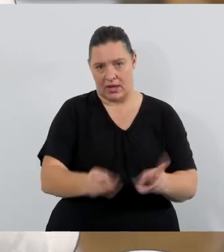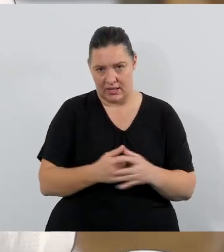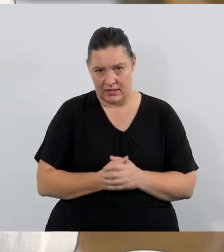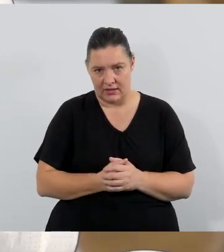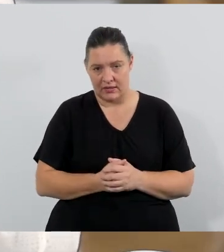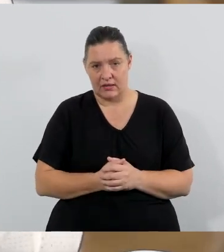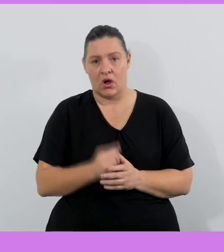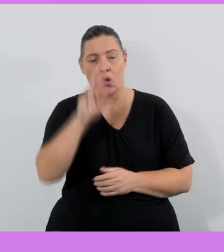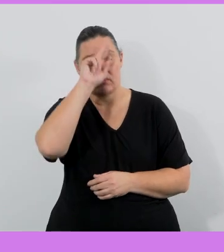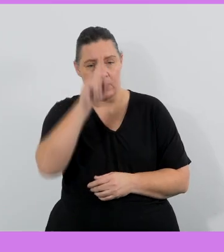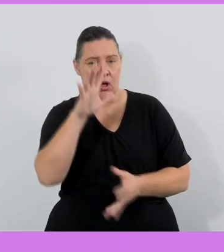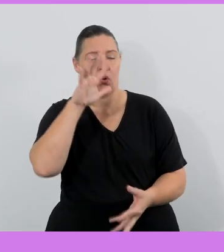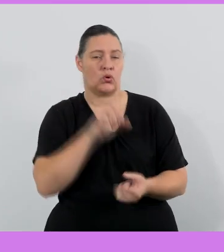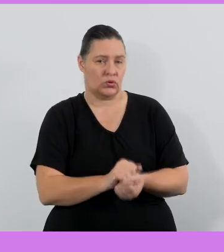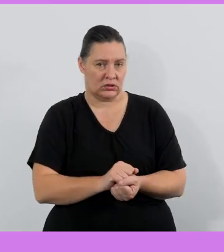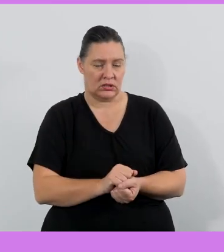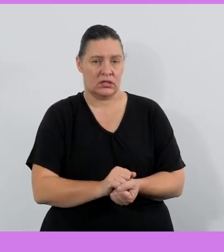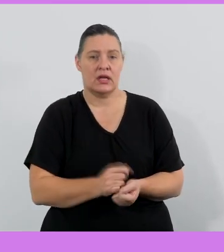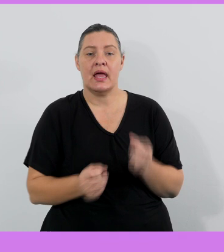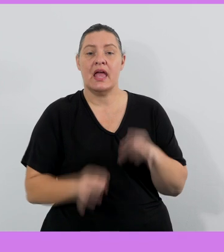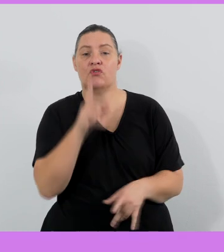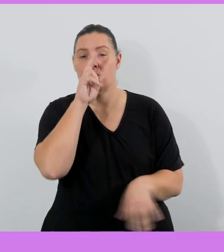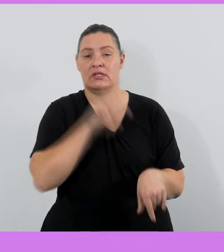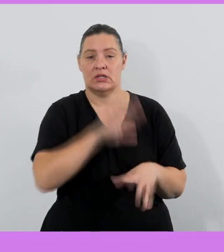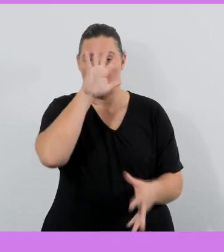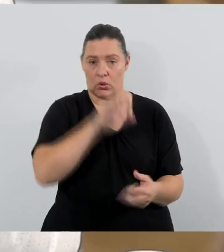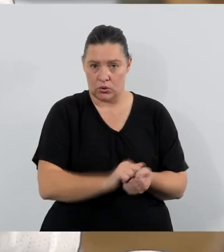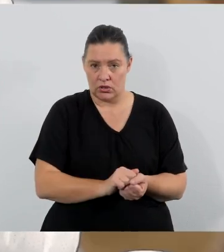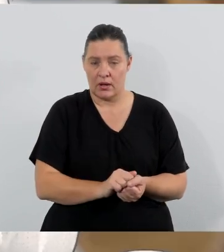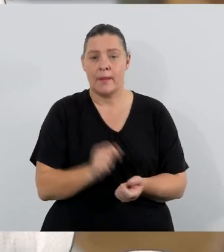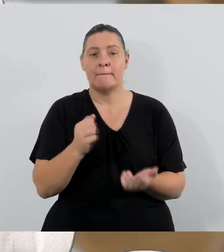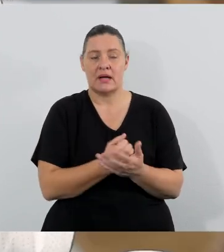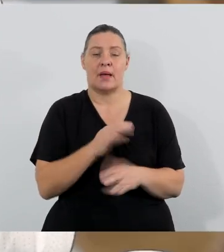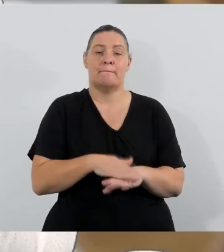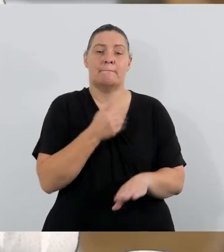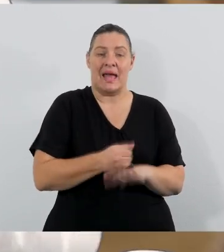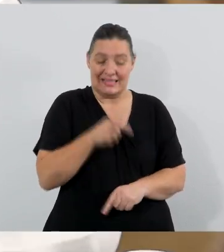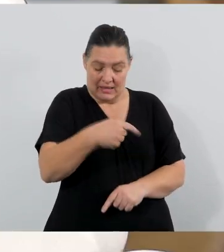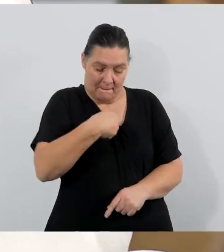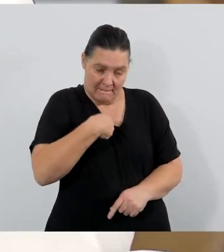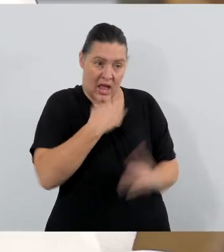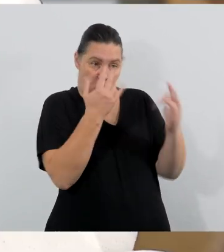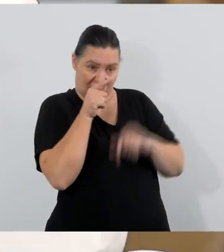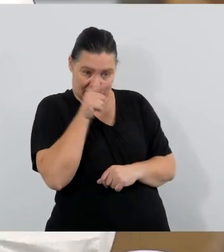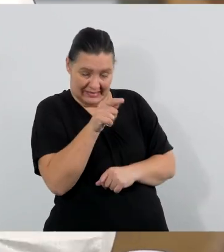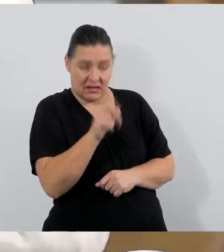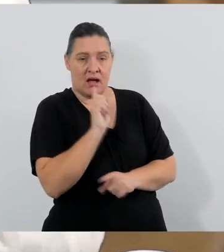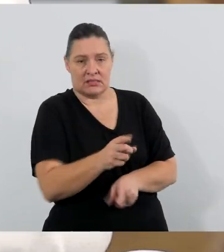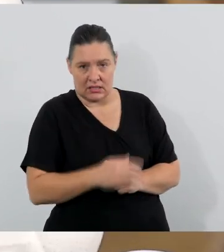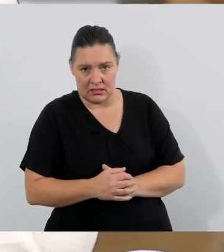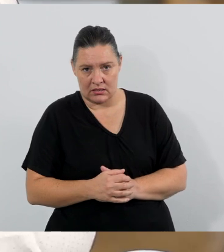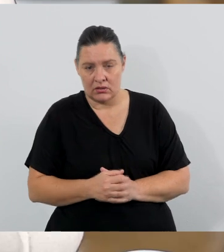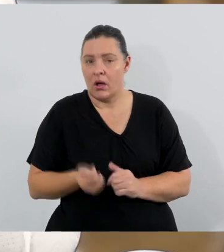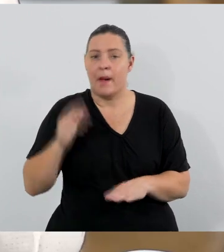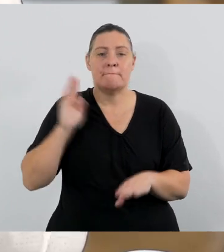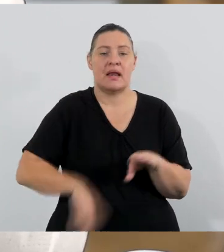And then remember to conclude. So when you have to conclude, you conclude based on your calculations. And again, we